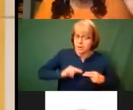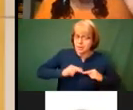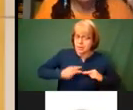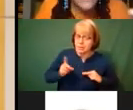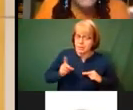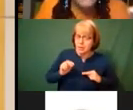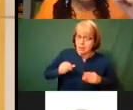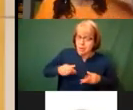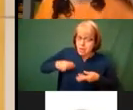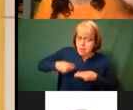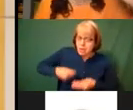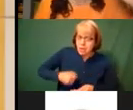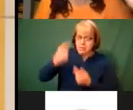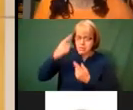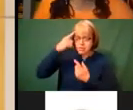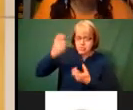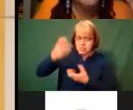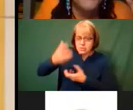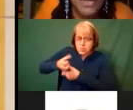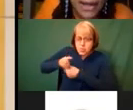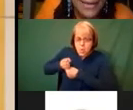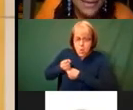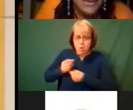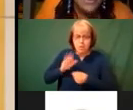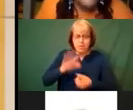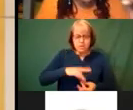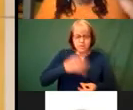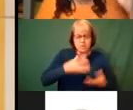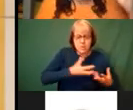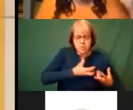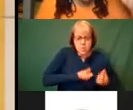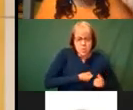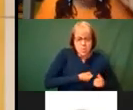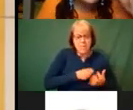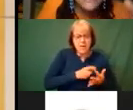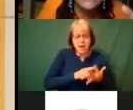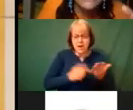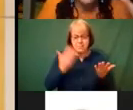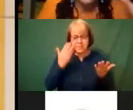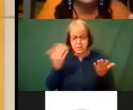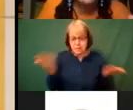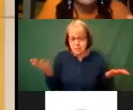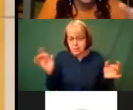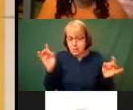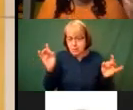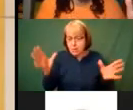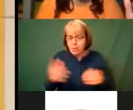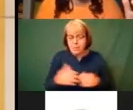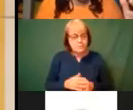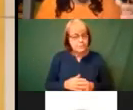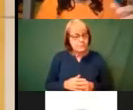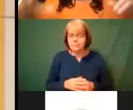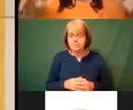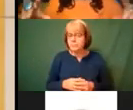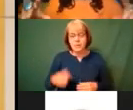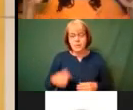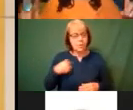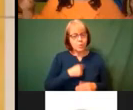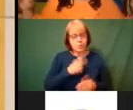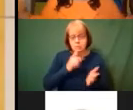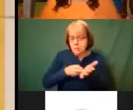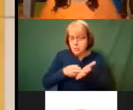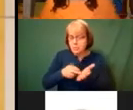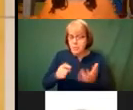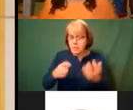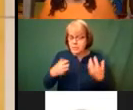within their dreams, that hold it within their spirit, the kind of excessive healing that is needed. And it's not a healing